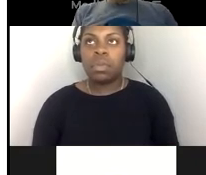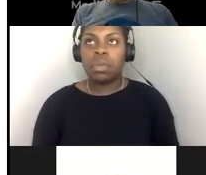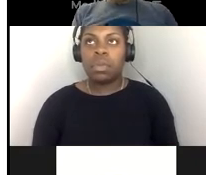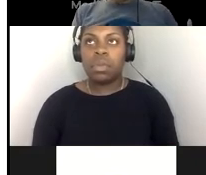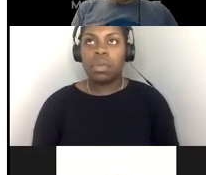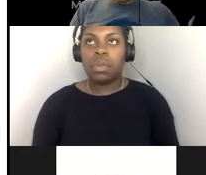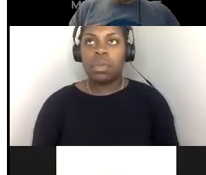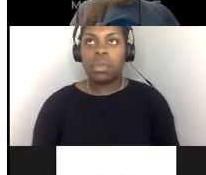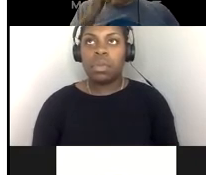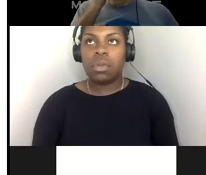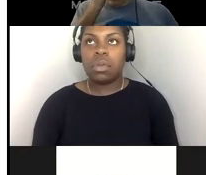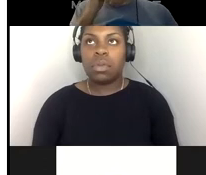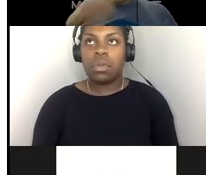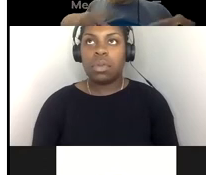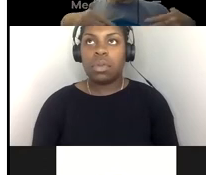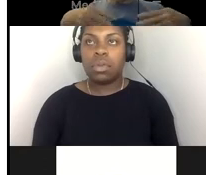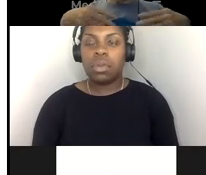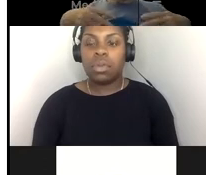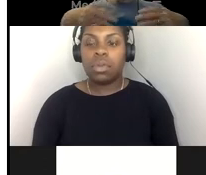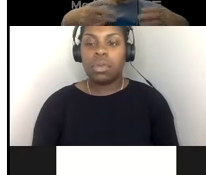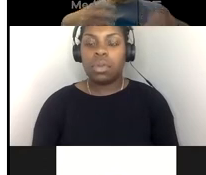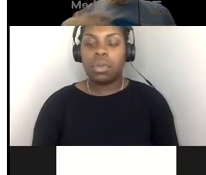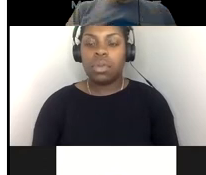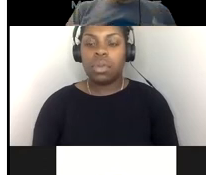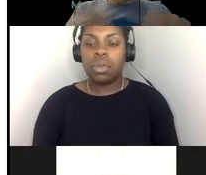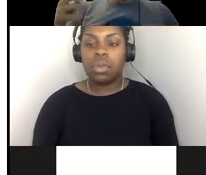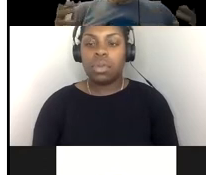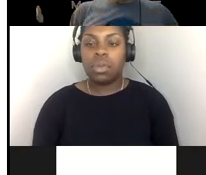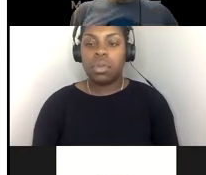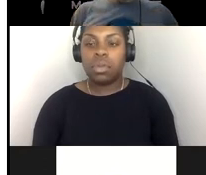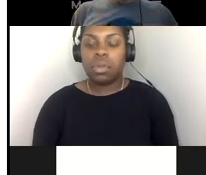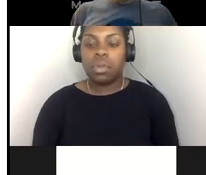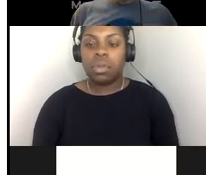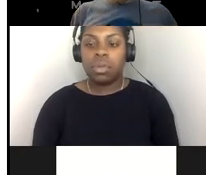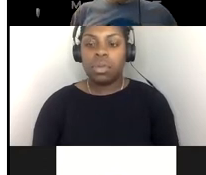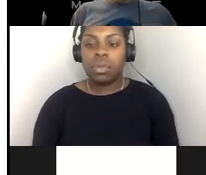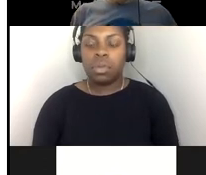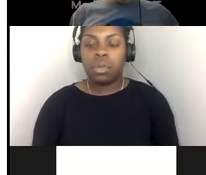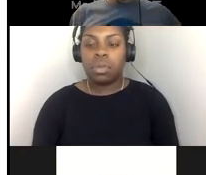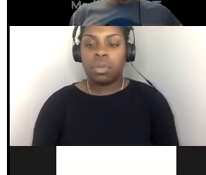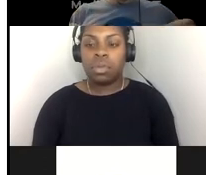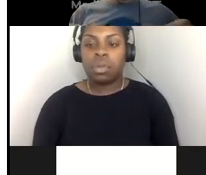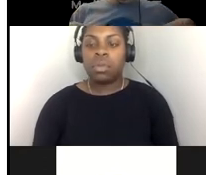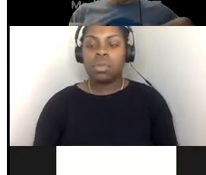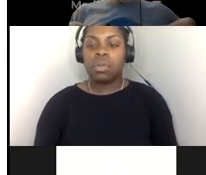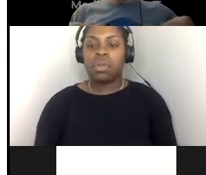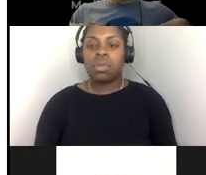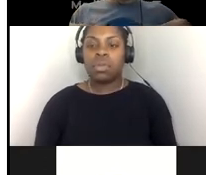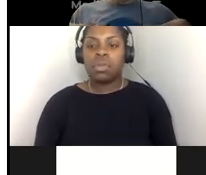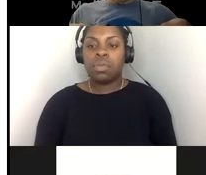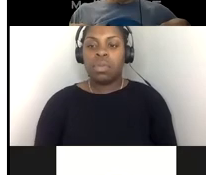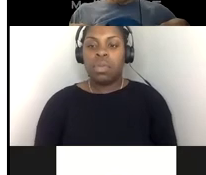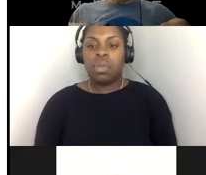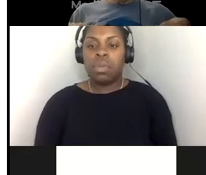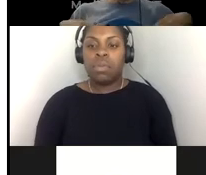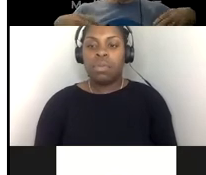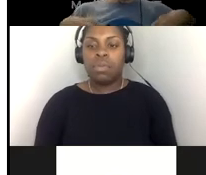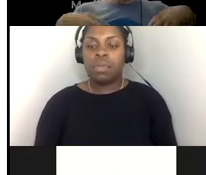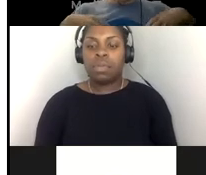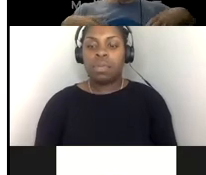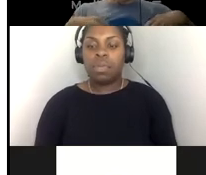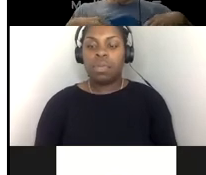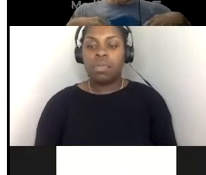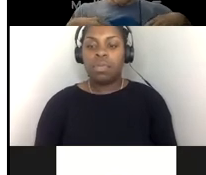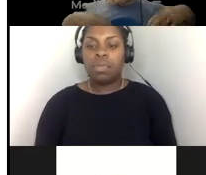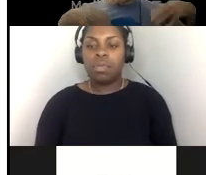your smartphone. So these are all ways we're surrendering what we call biometrics, data that comes from our bodies that